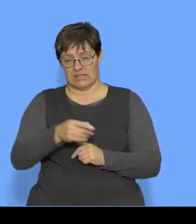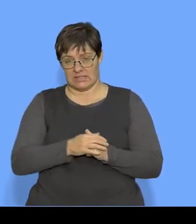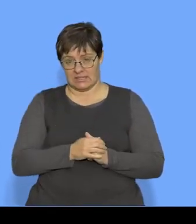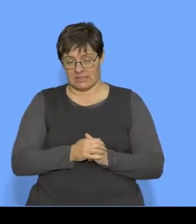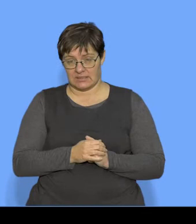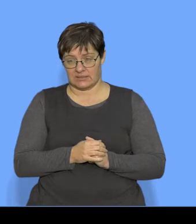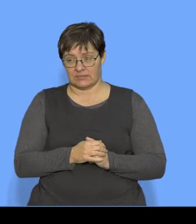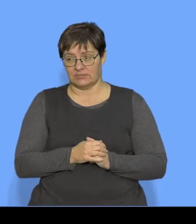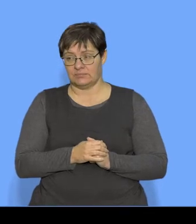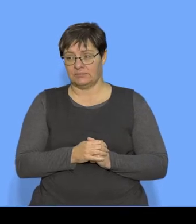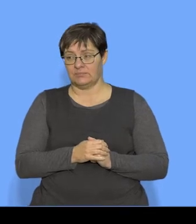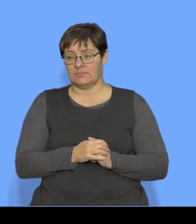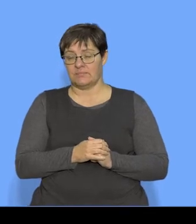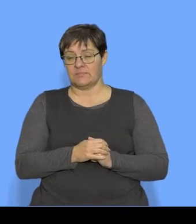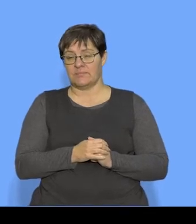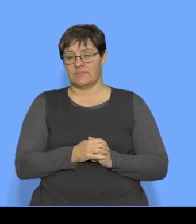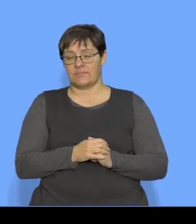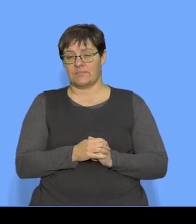congruency,